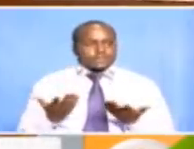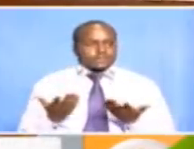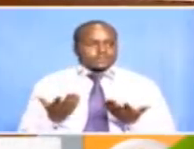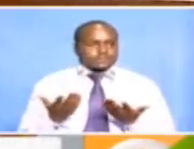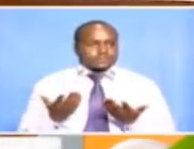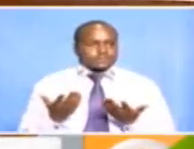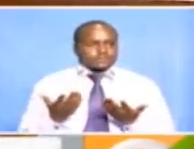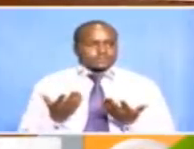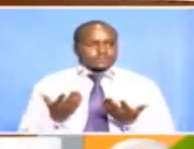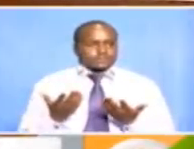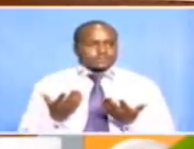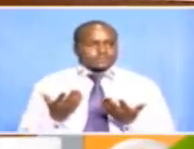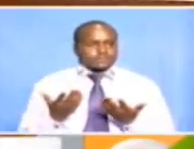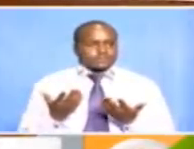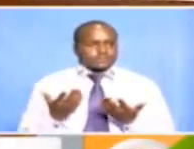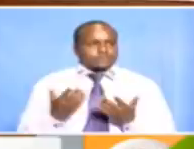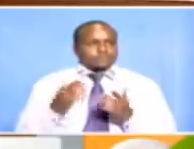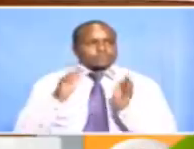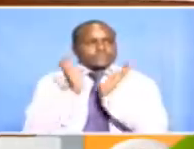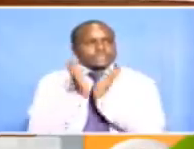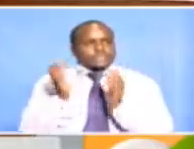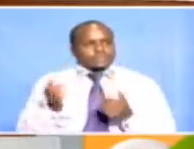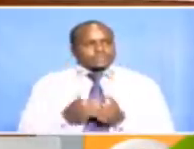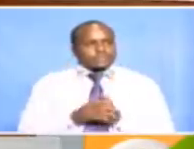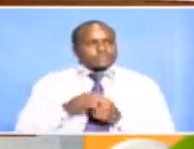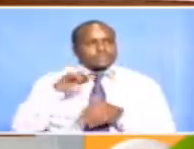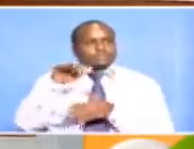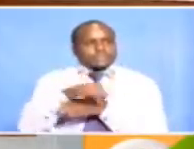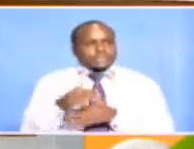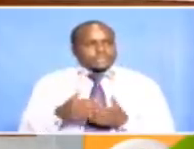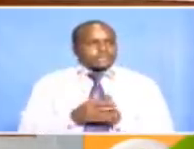Ndirangu, Kasarani, Makadara,